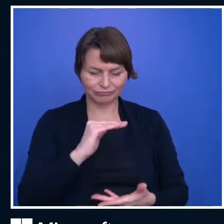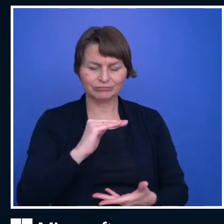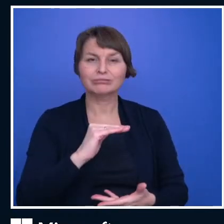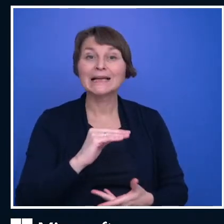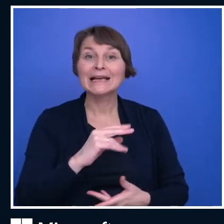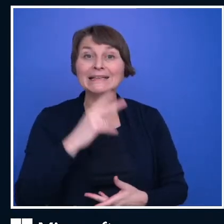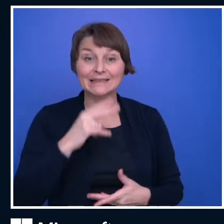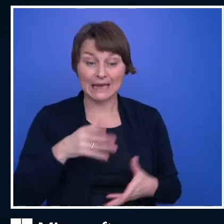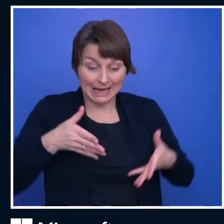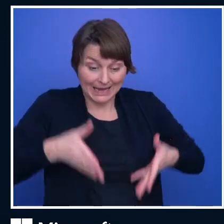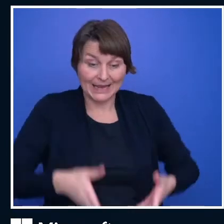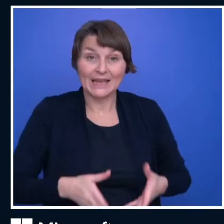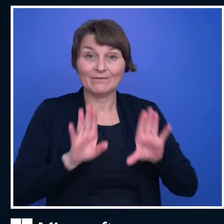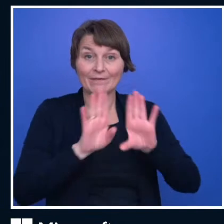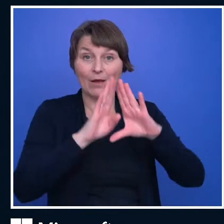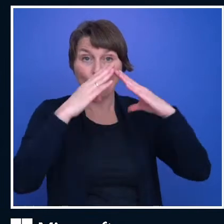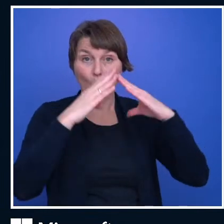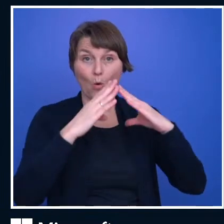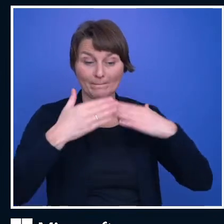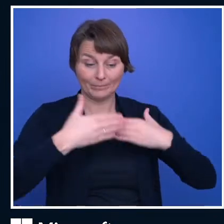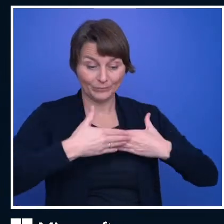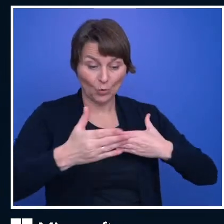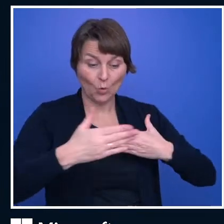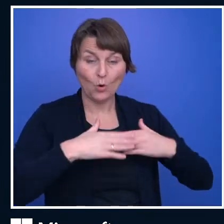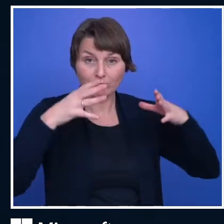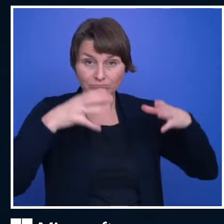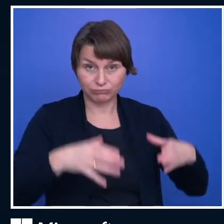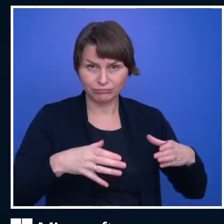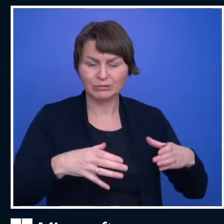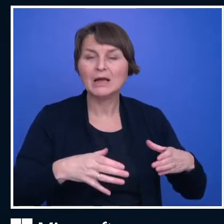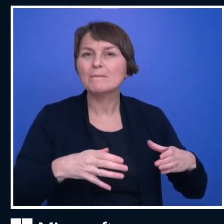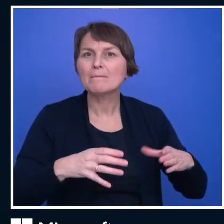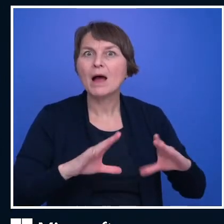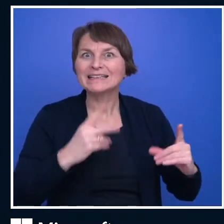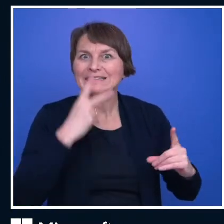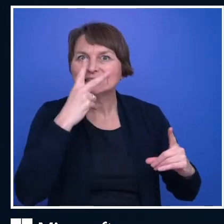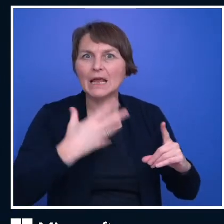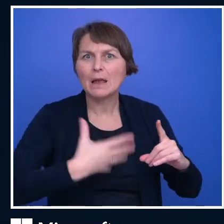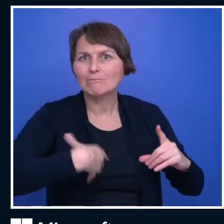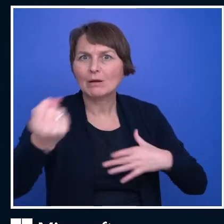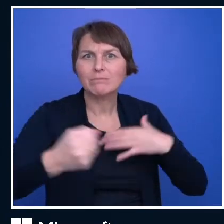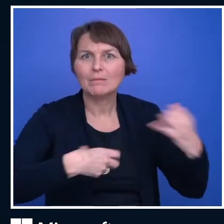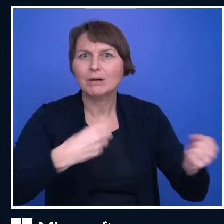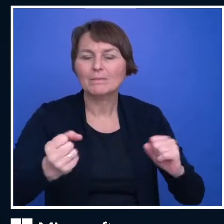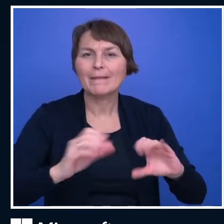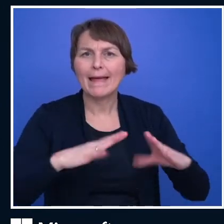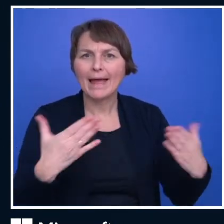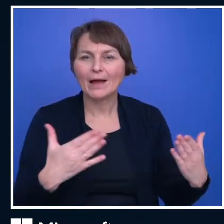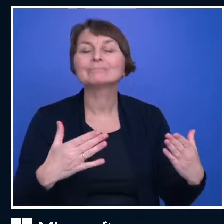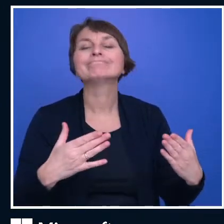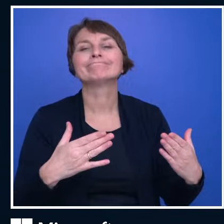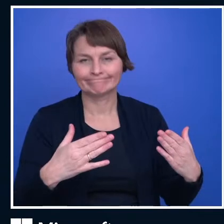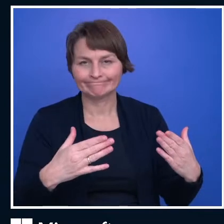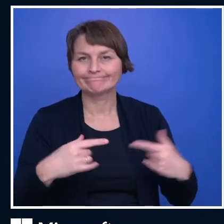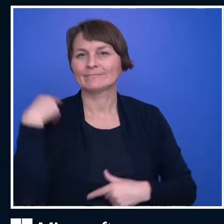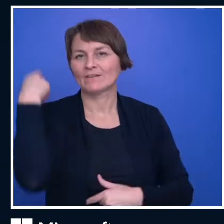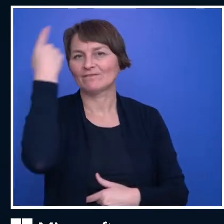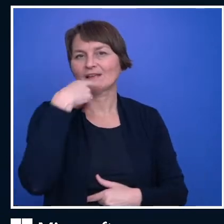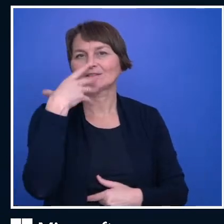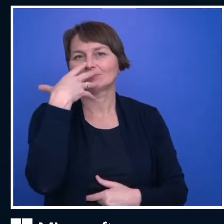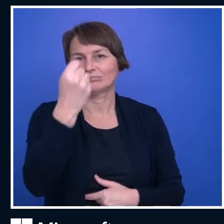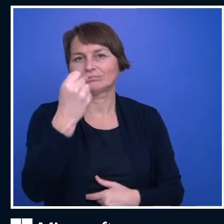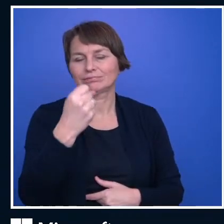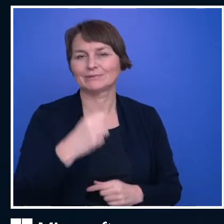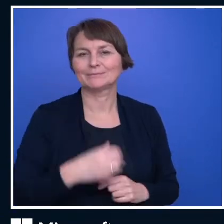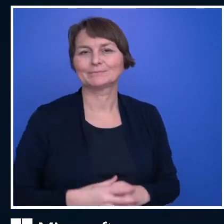have every citizen here in the database because you'll see their face on the news. This person was caught stealing.